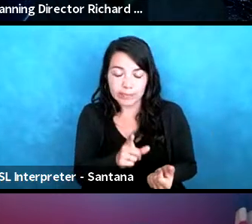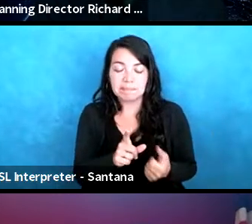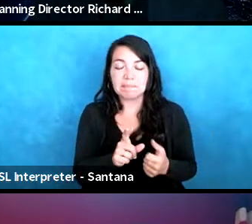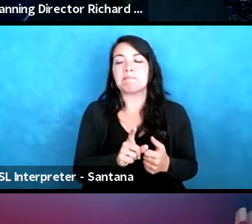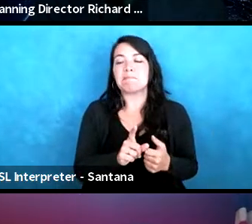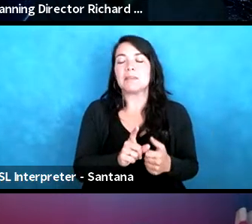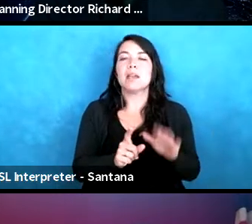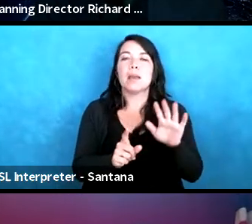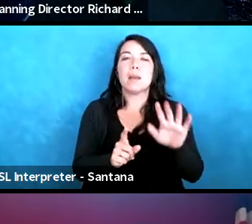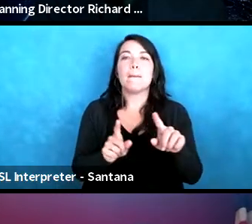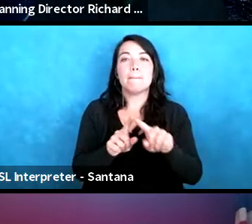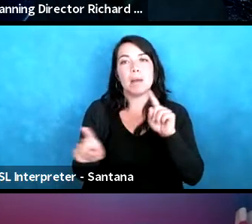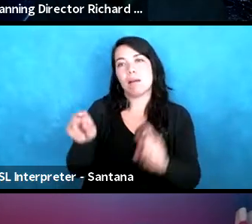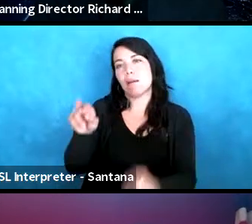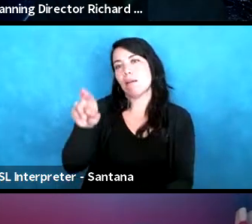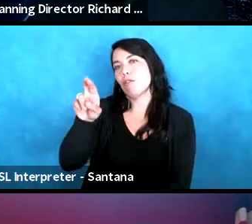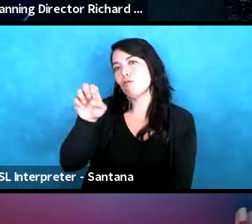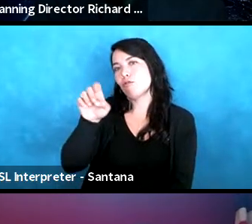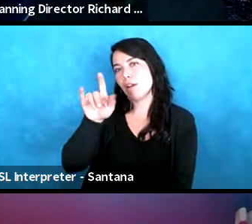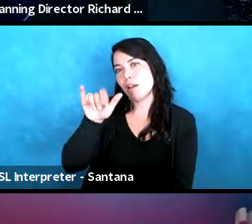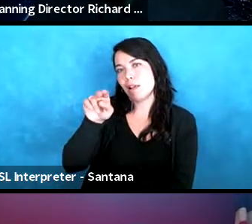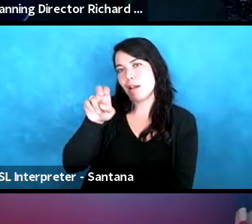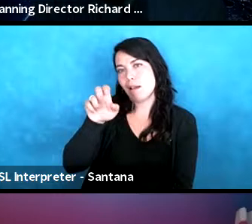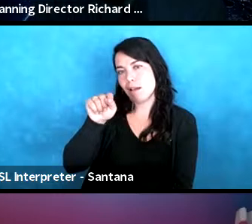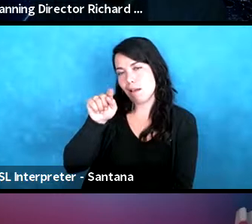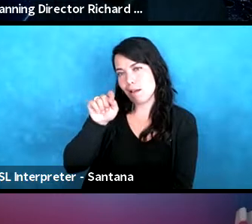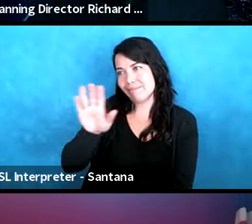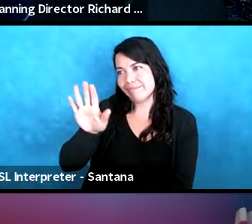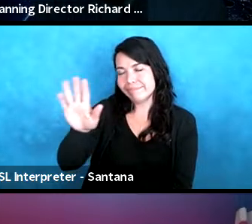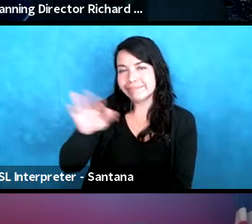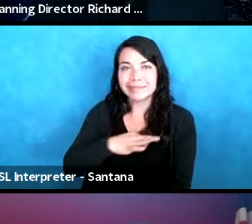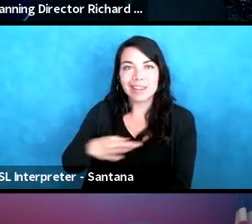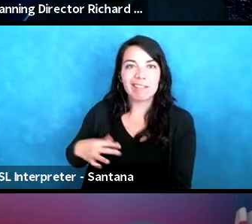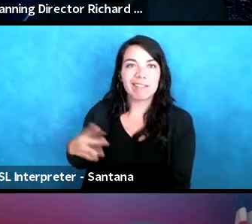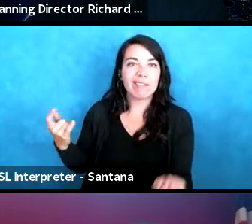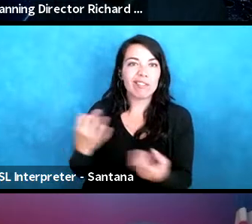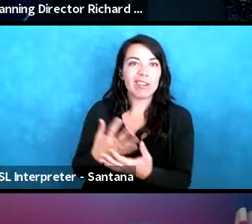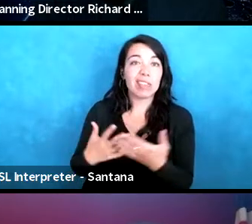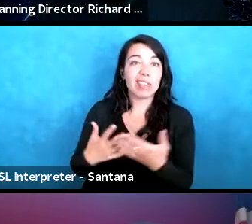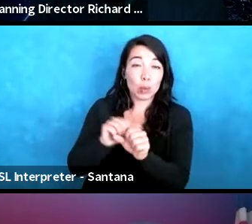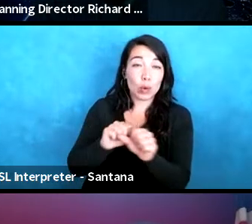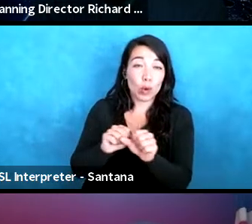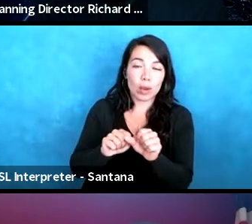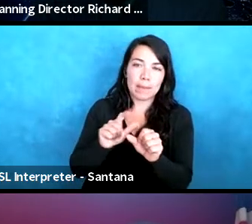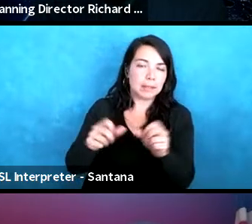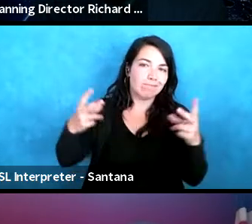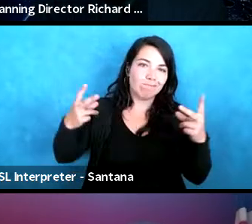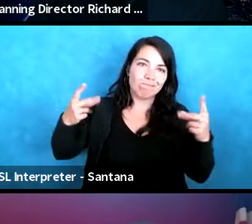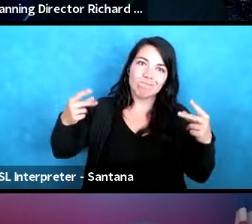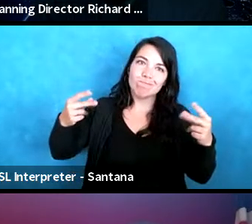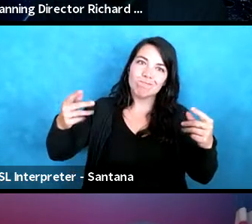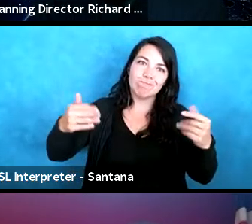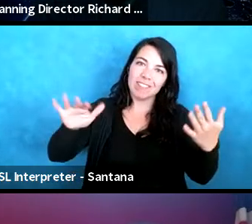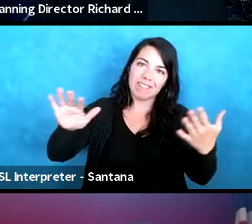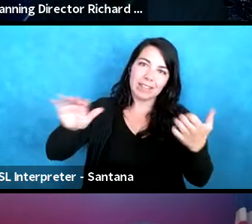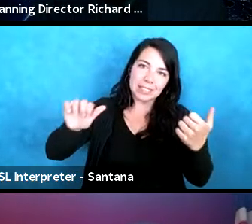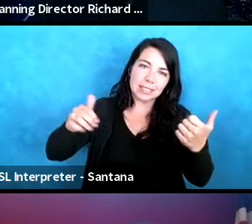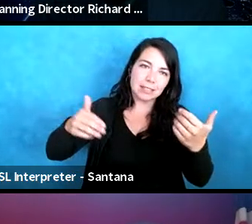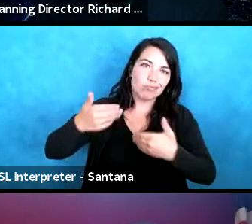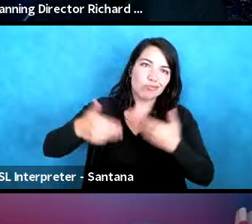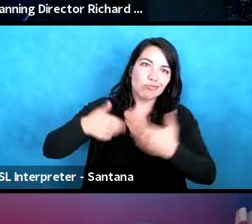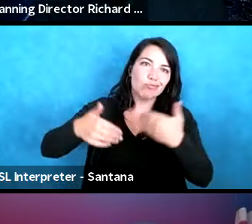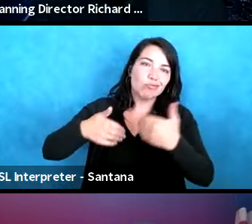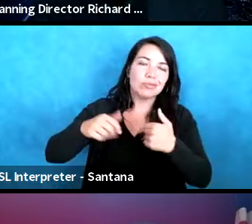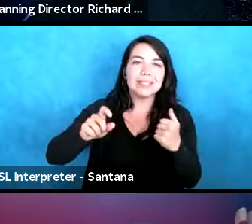that ReadyNet and the staff that's working diligently on this needs to move quickly. I do want to definitely